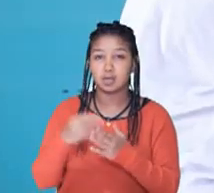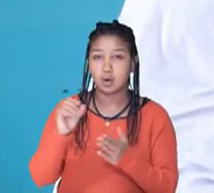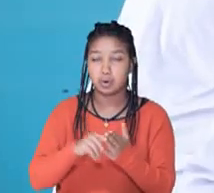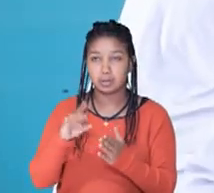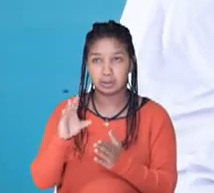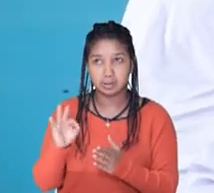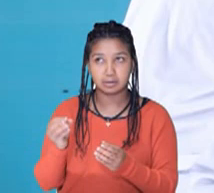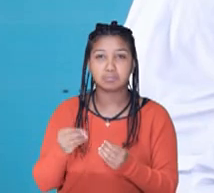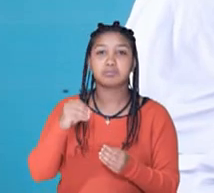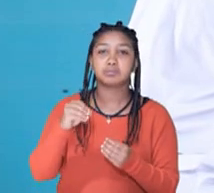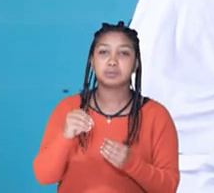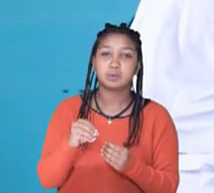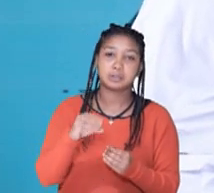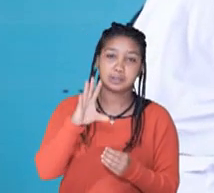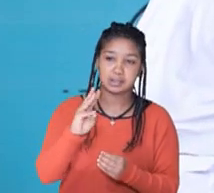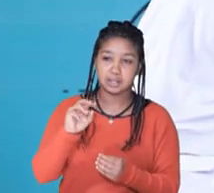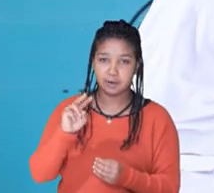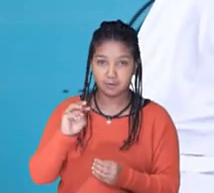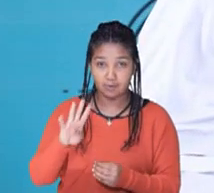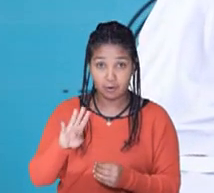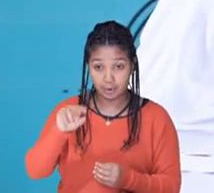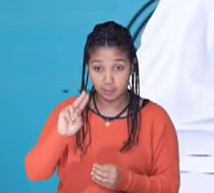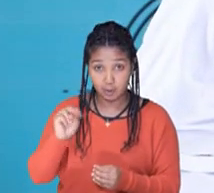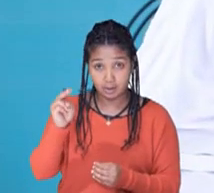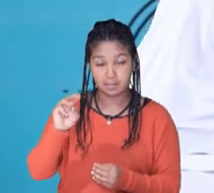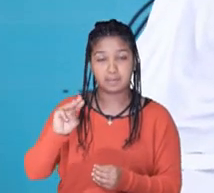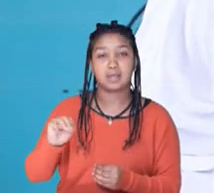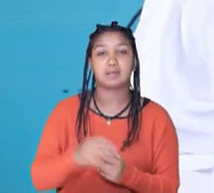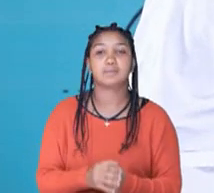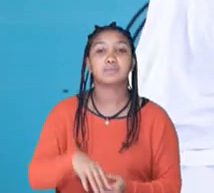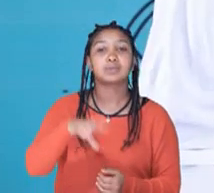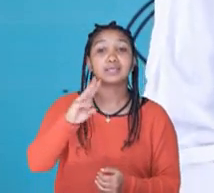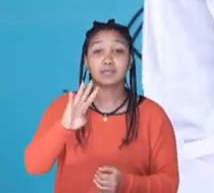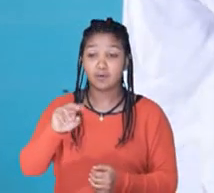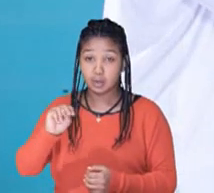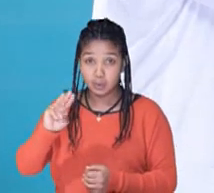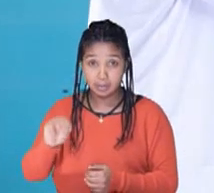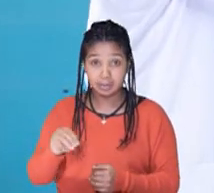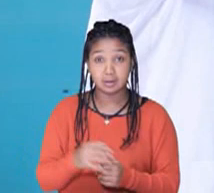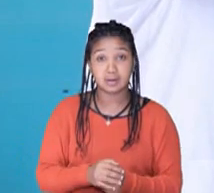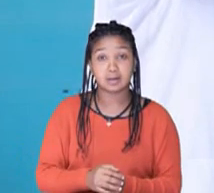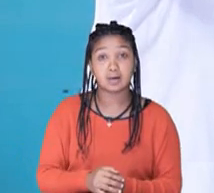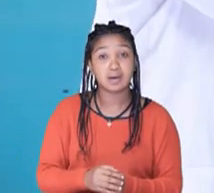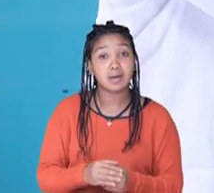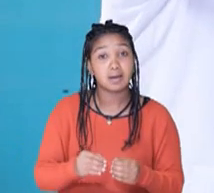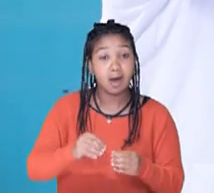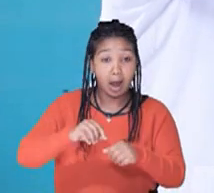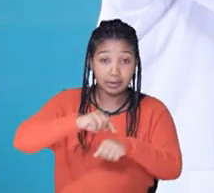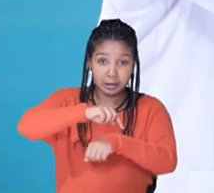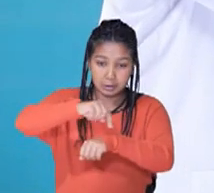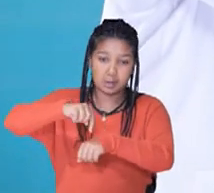0.8 gives us 64 Newton meter. 64 Newton meter acting